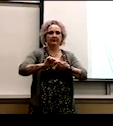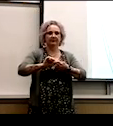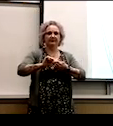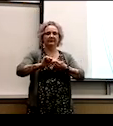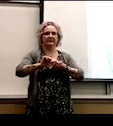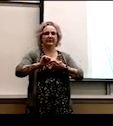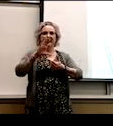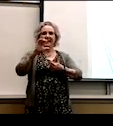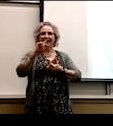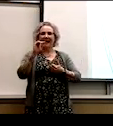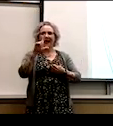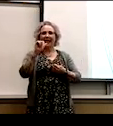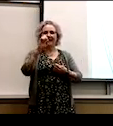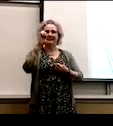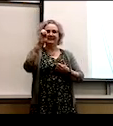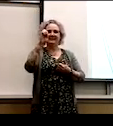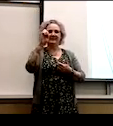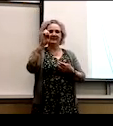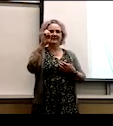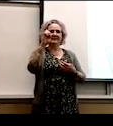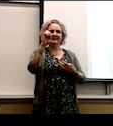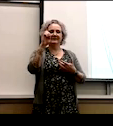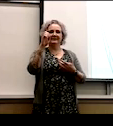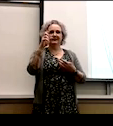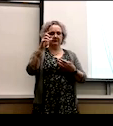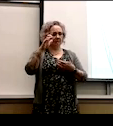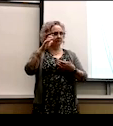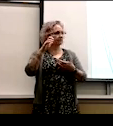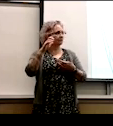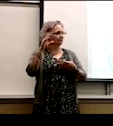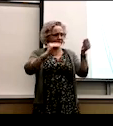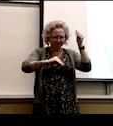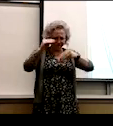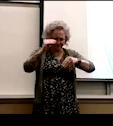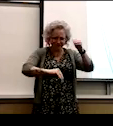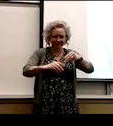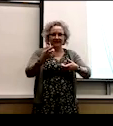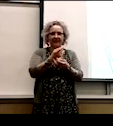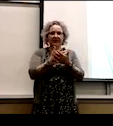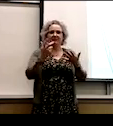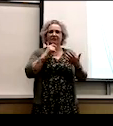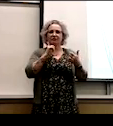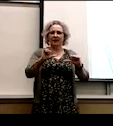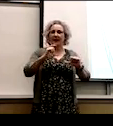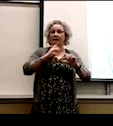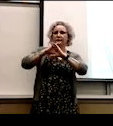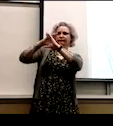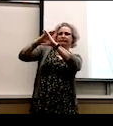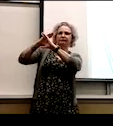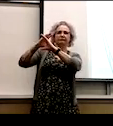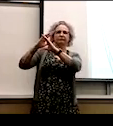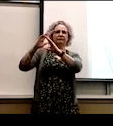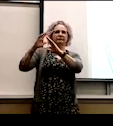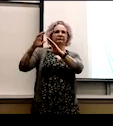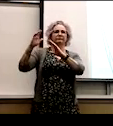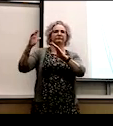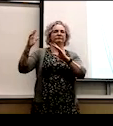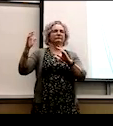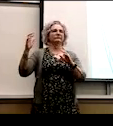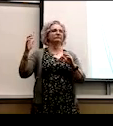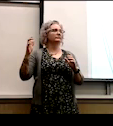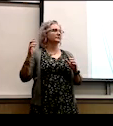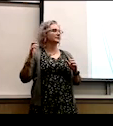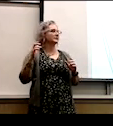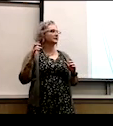catalase, glutathione is the other part. But in the chemical cascade to quench free radicals, if you have too much or more